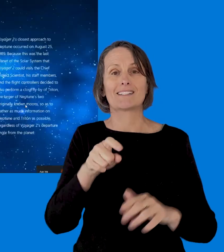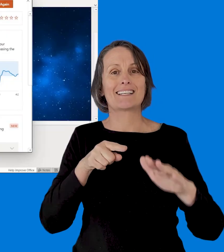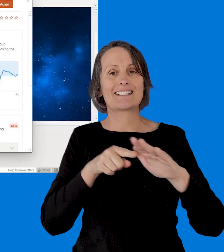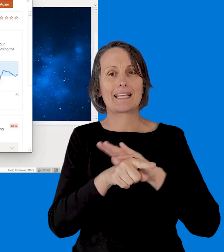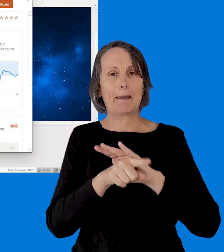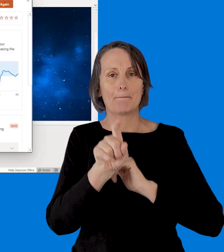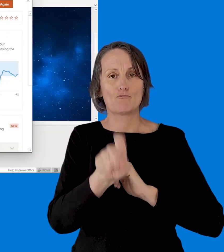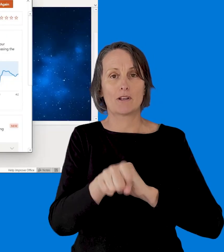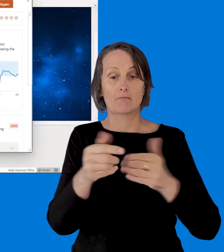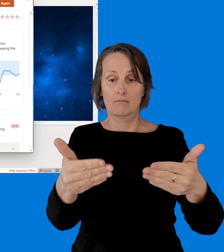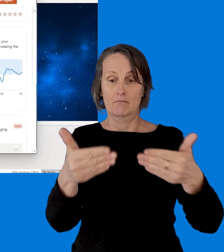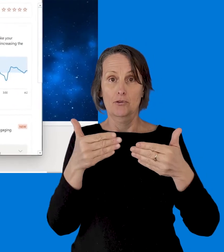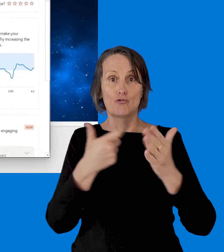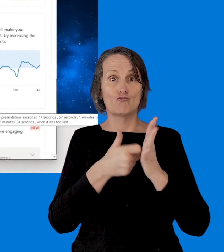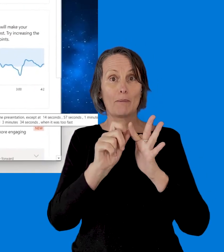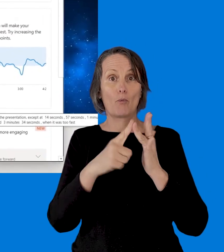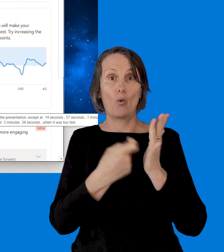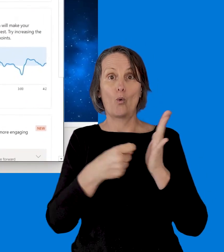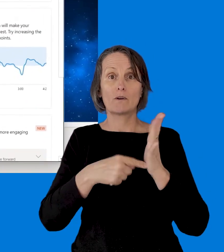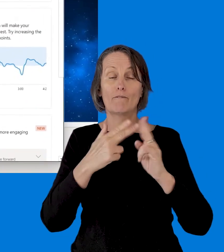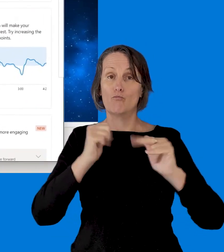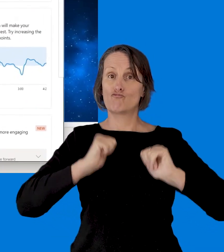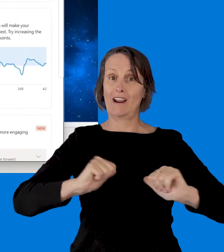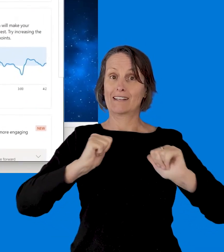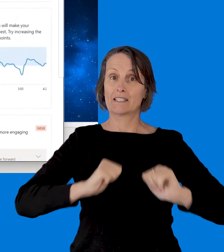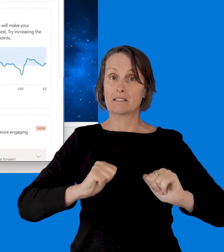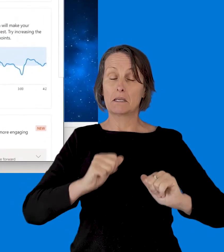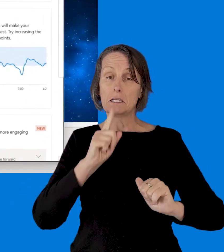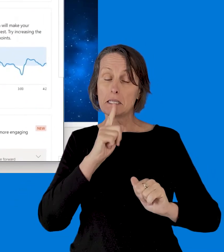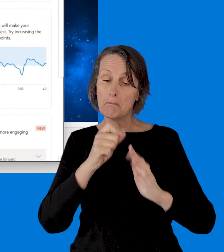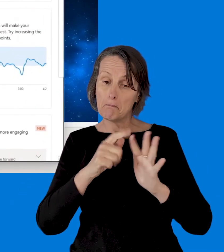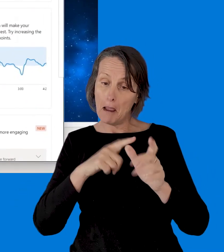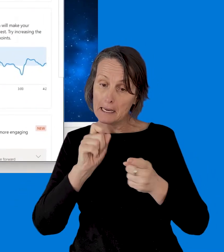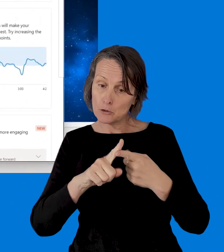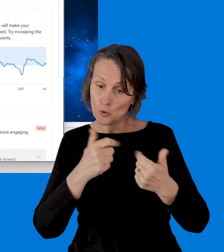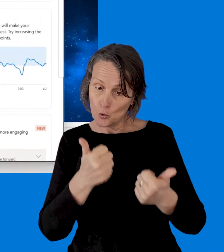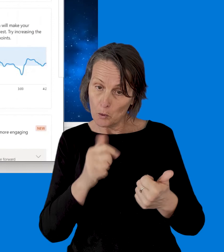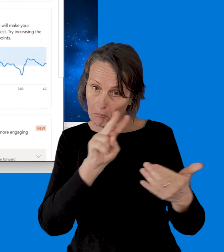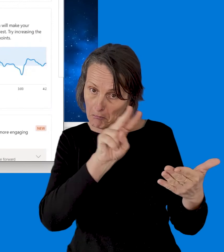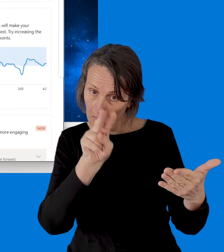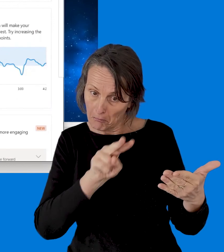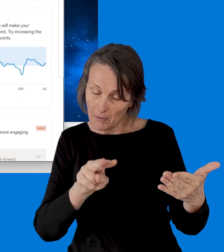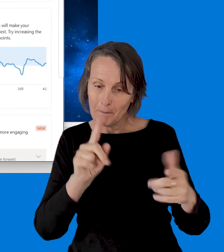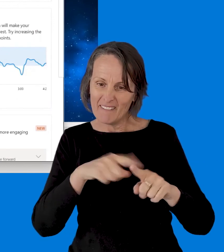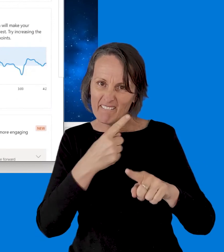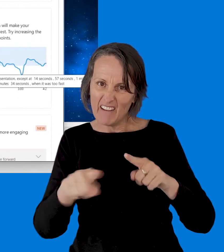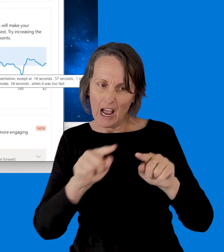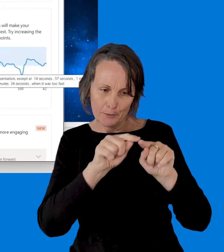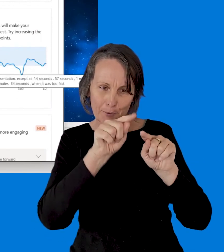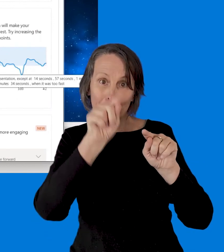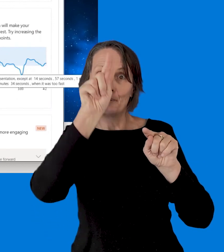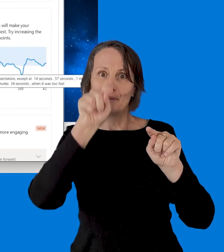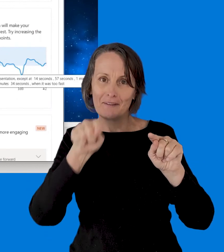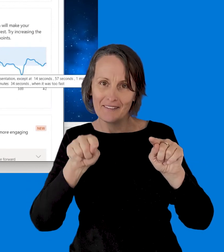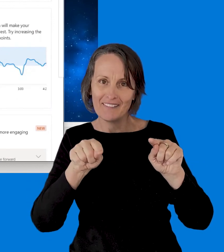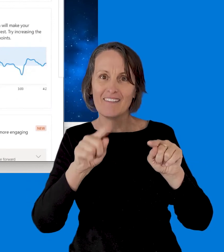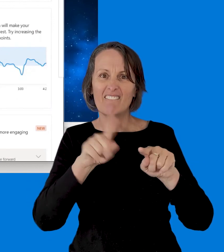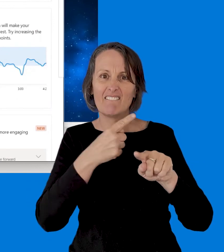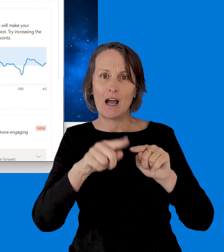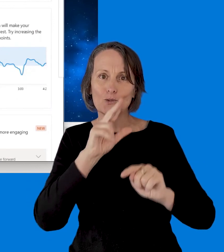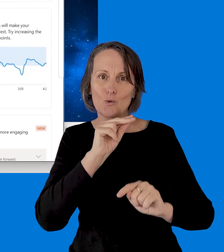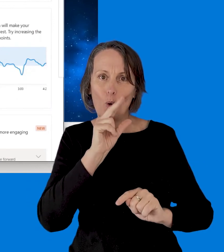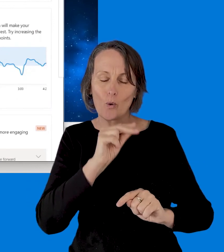key. Here's my report, my rehearsal report. My pacing was pretty good. You can see when I sped up a lot right there, there's my little